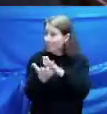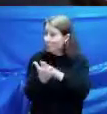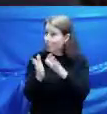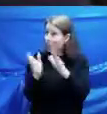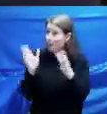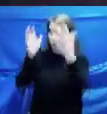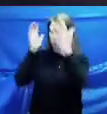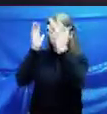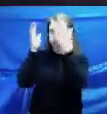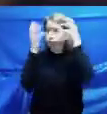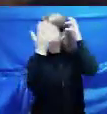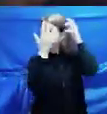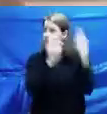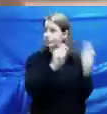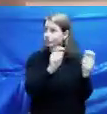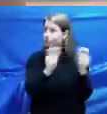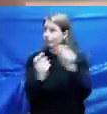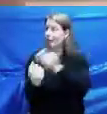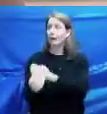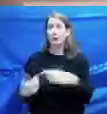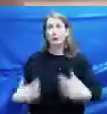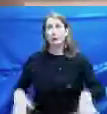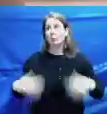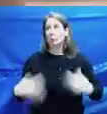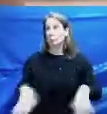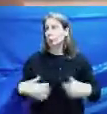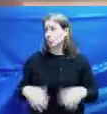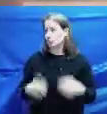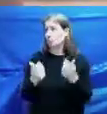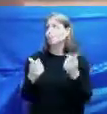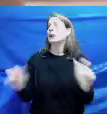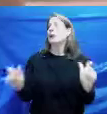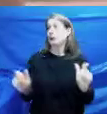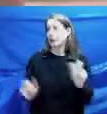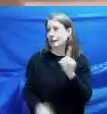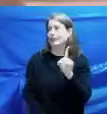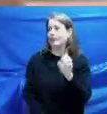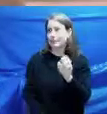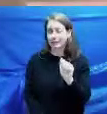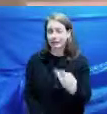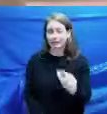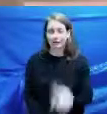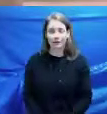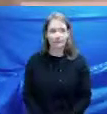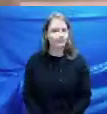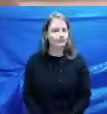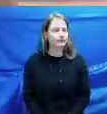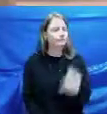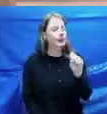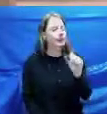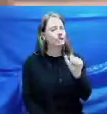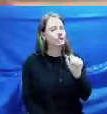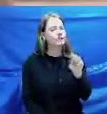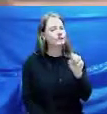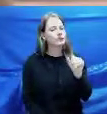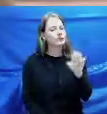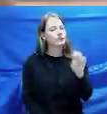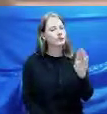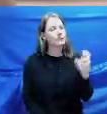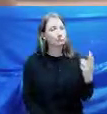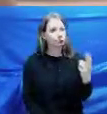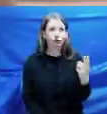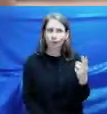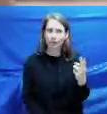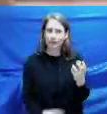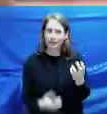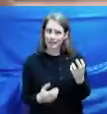we're seeing other schools doing across the country. Sammamish has always been on the verge. We're a really good